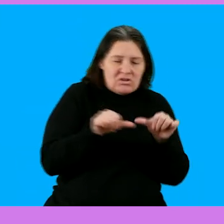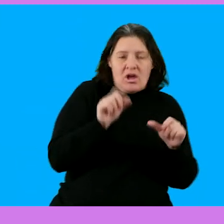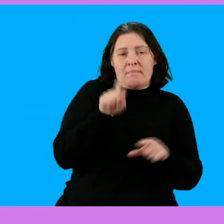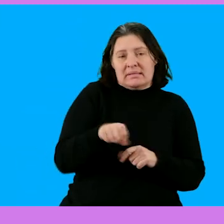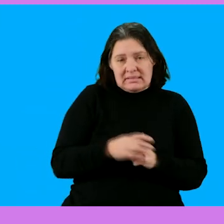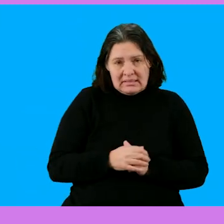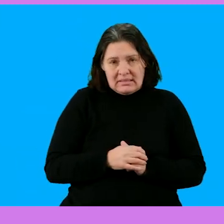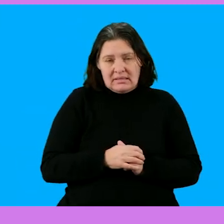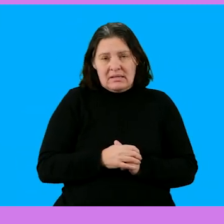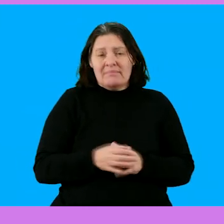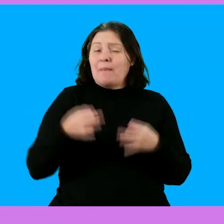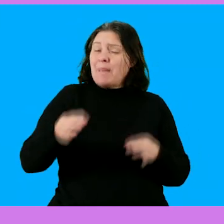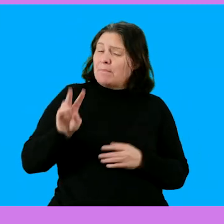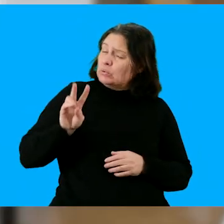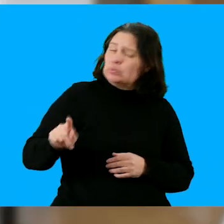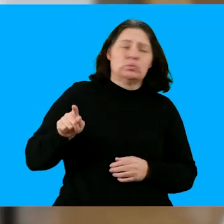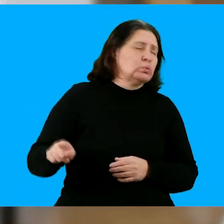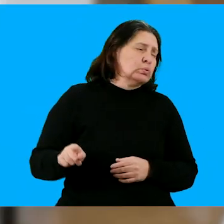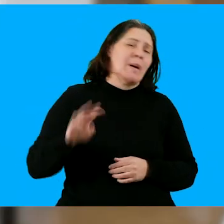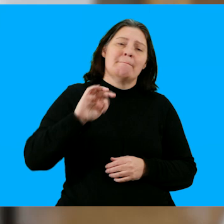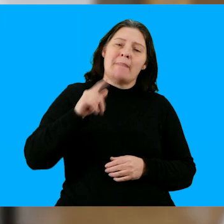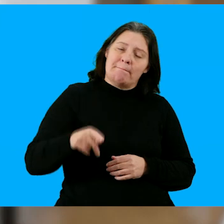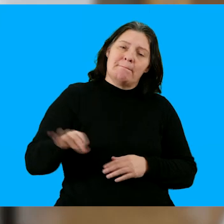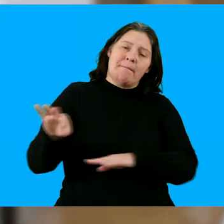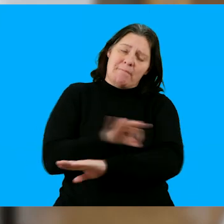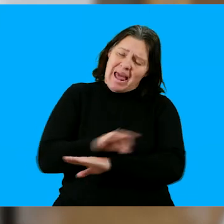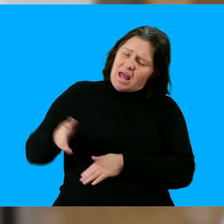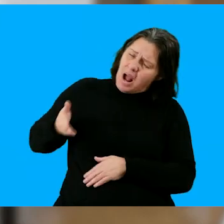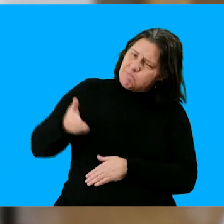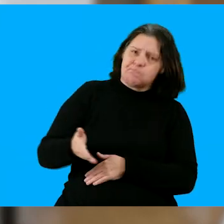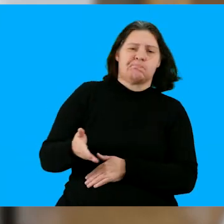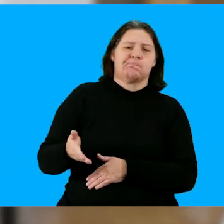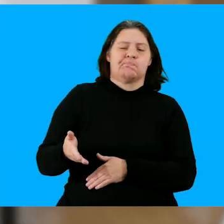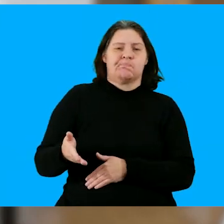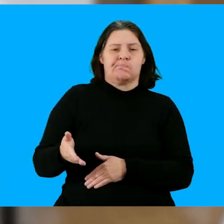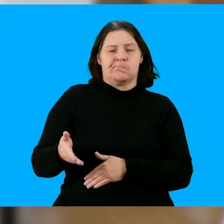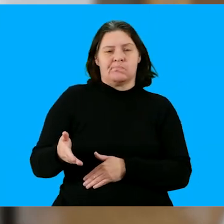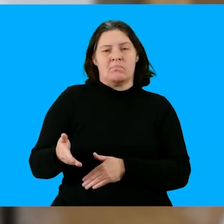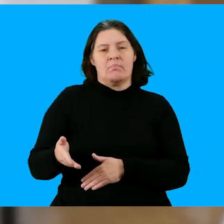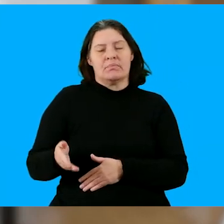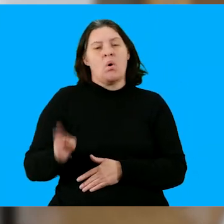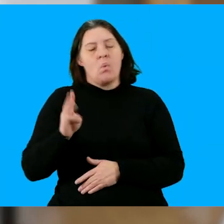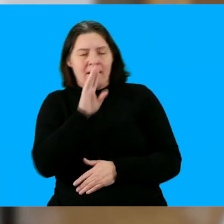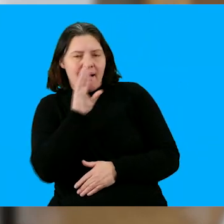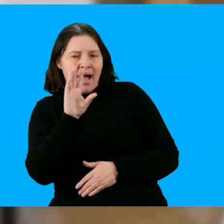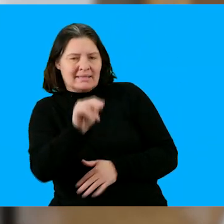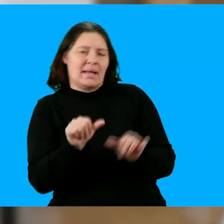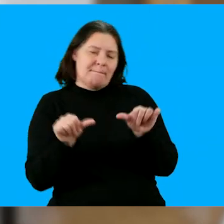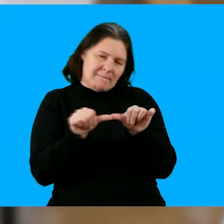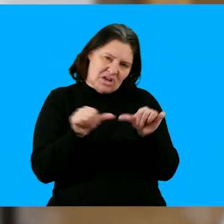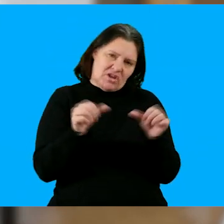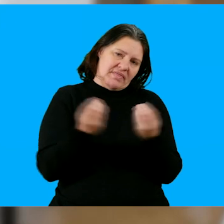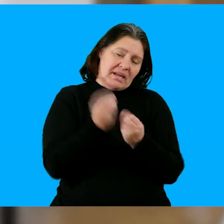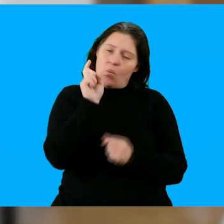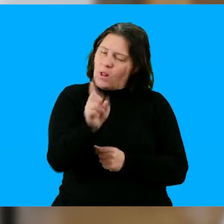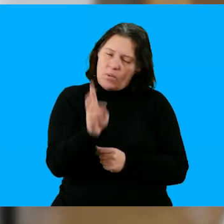And I've indicated, especially with paper 2, maps and plans will be there. It's highly likely that we will ask